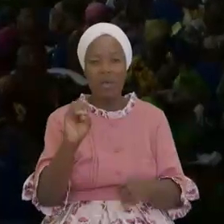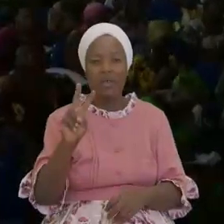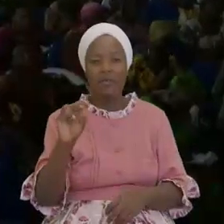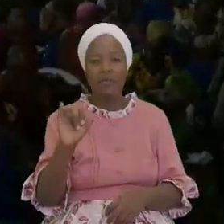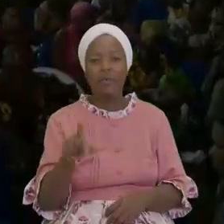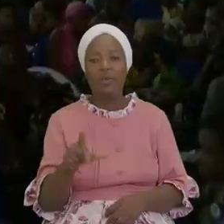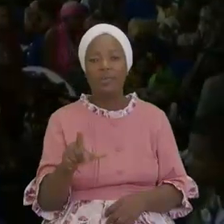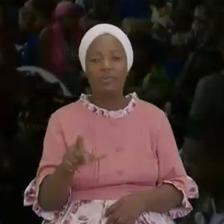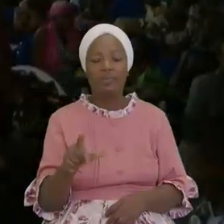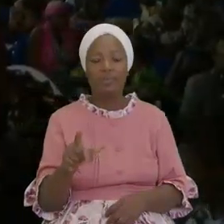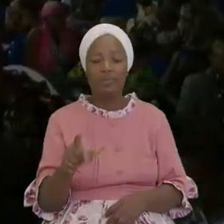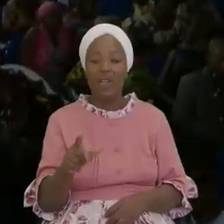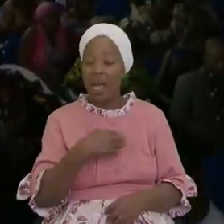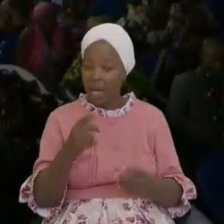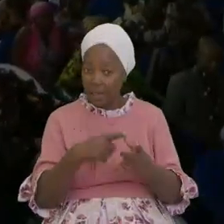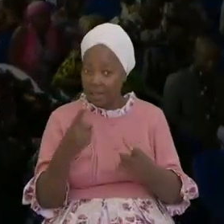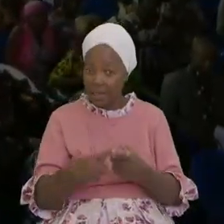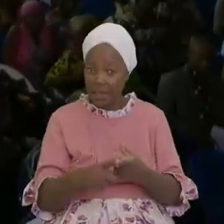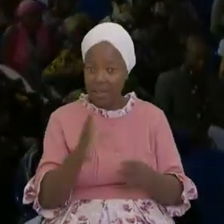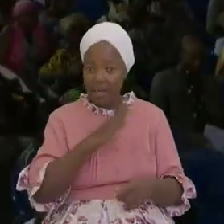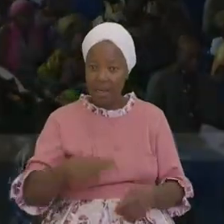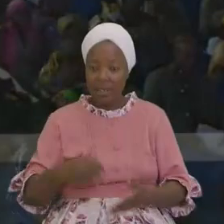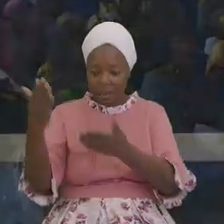And then Christ brings you to himself.